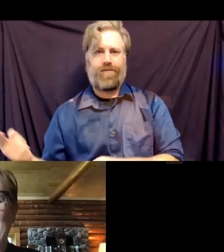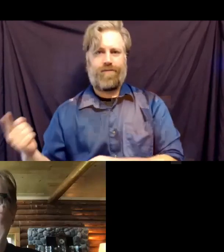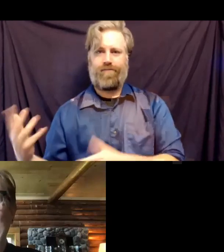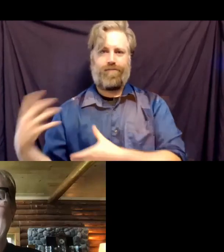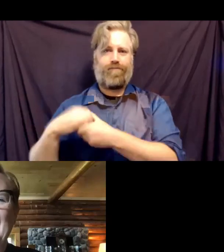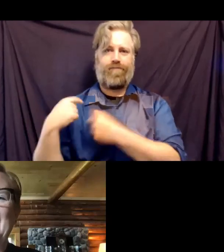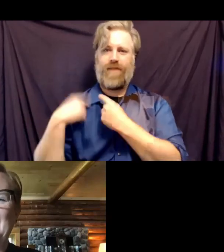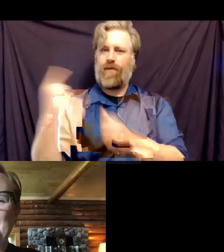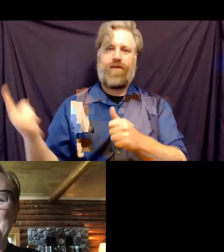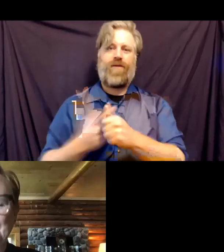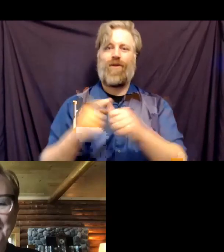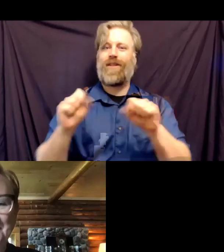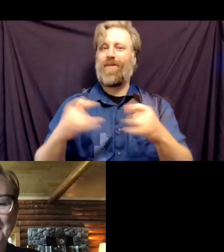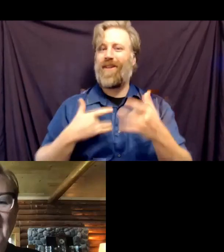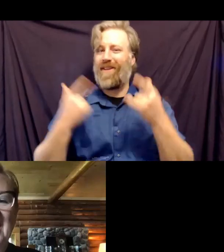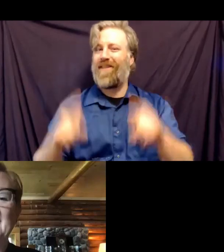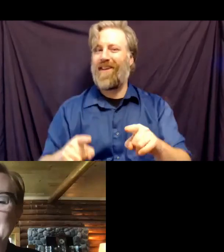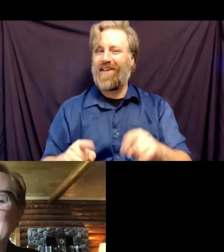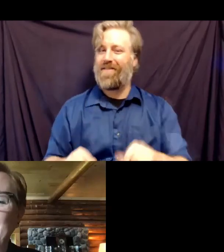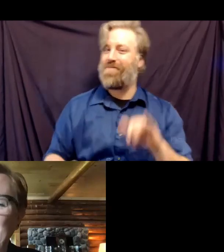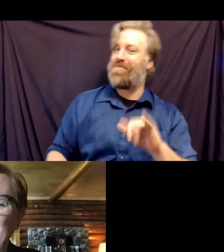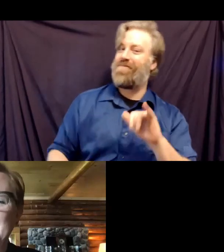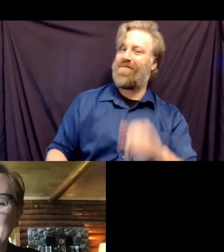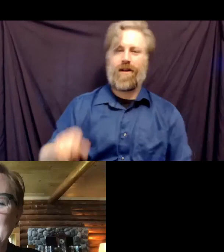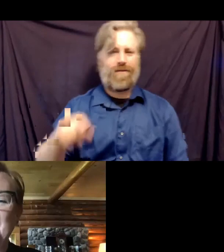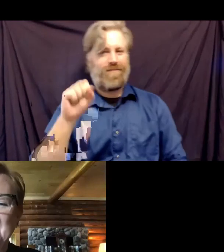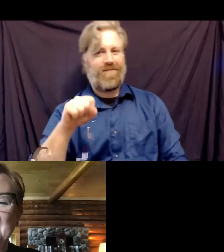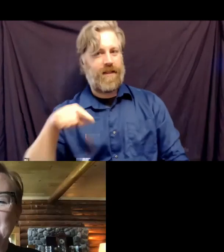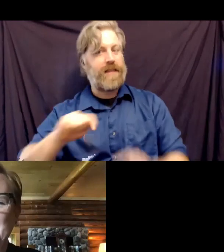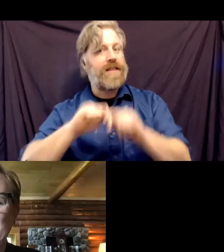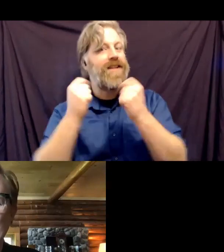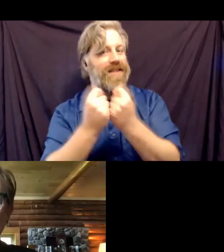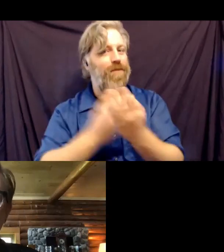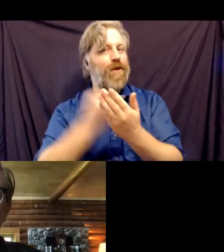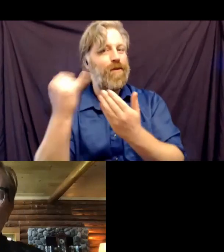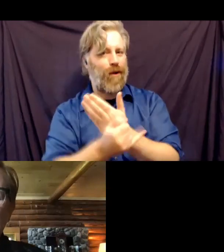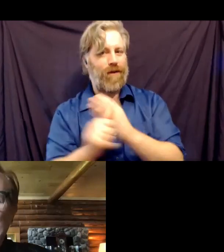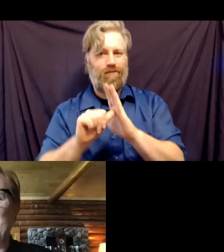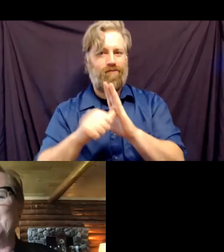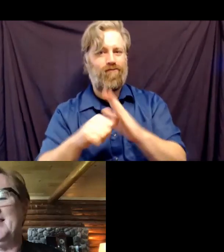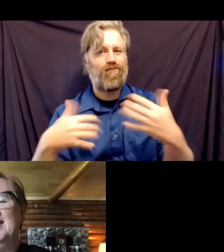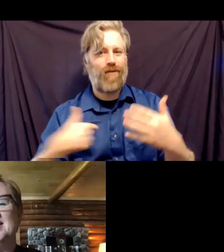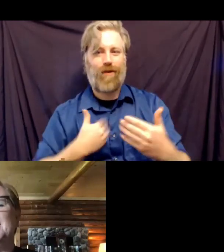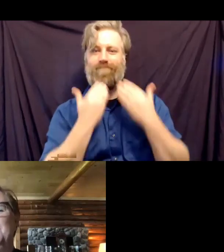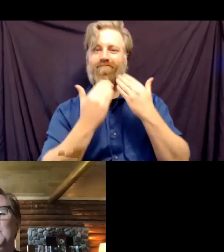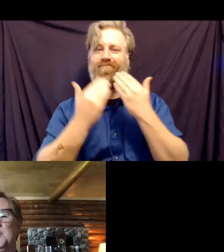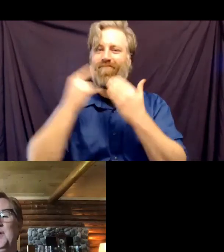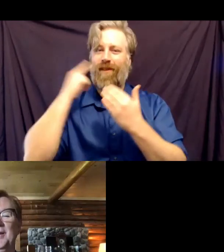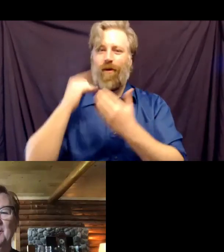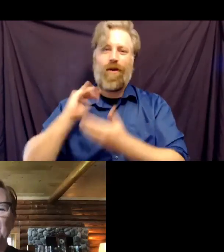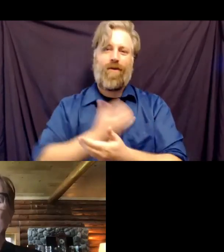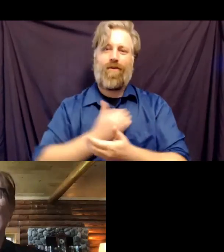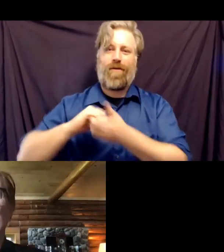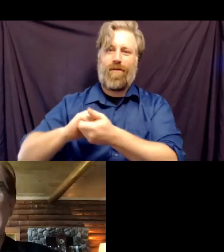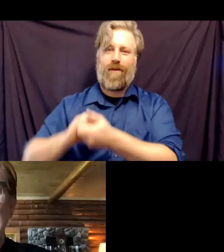event. Oh, Yeah, this is definitely a team project, and we're very grateful to all of our partners. Steve, you too at